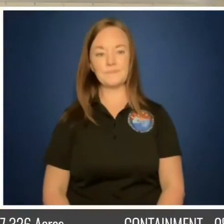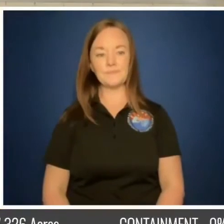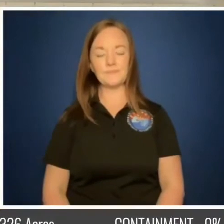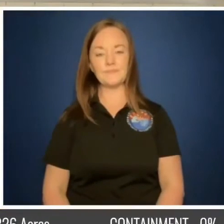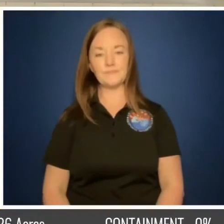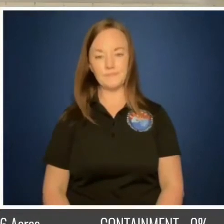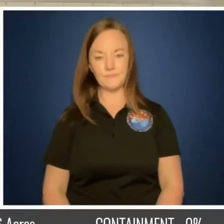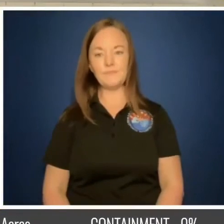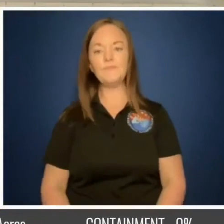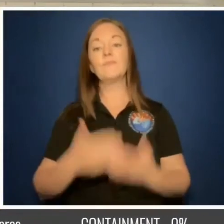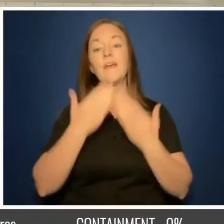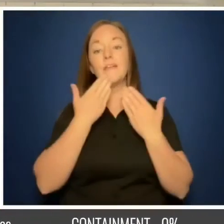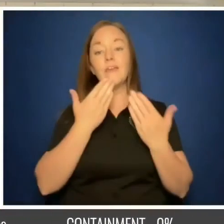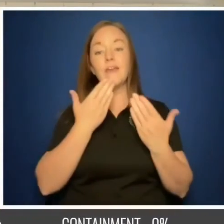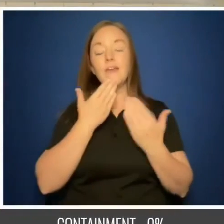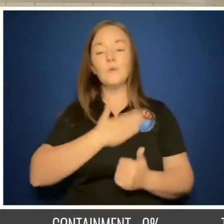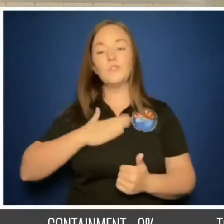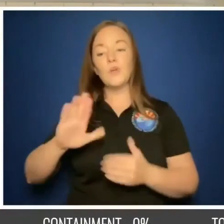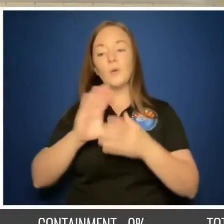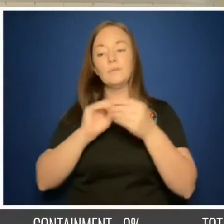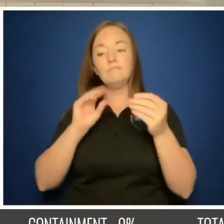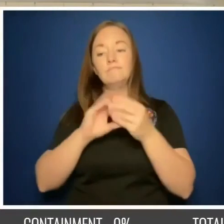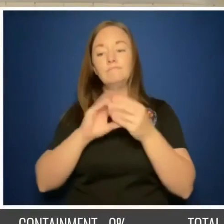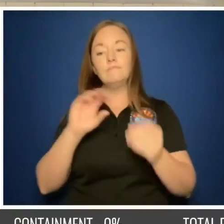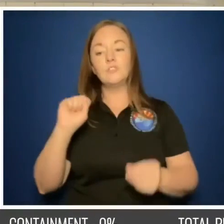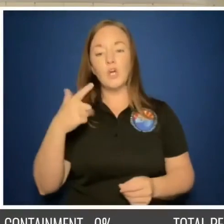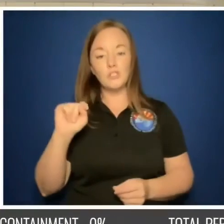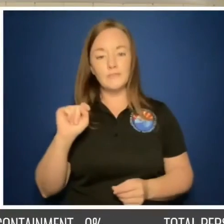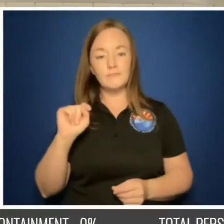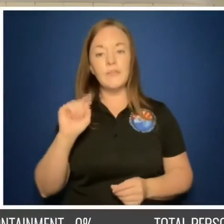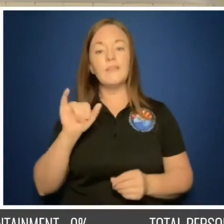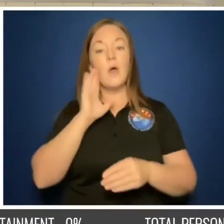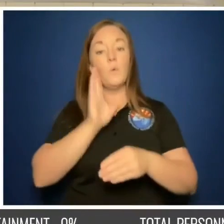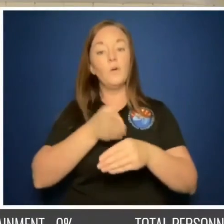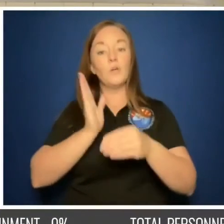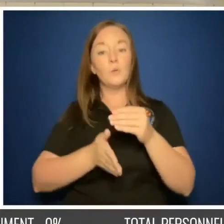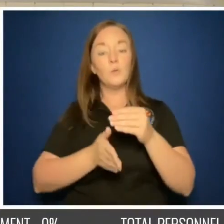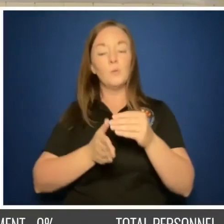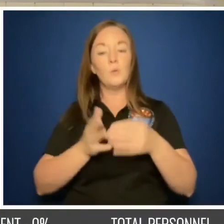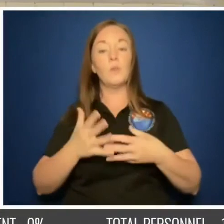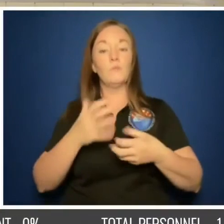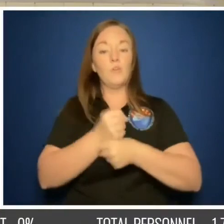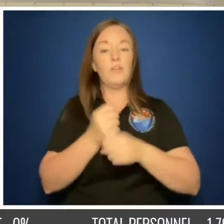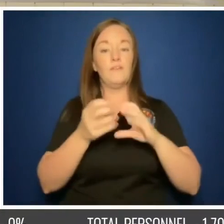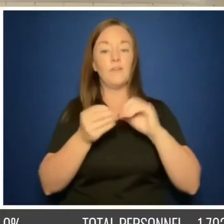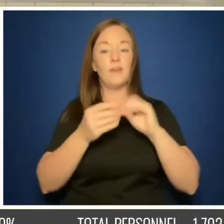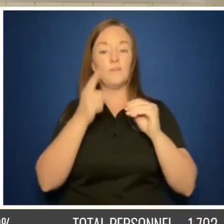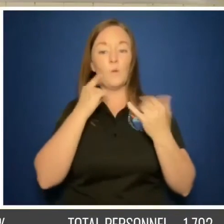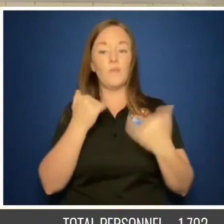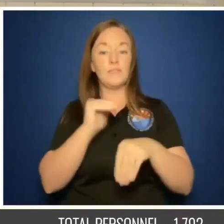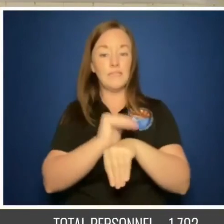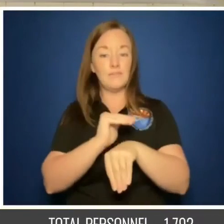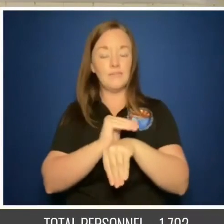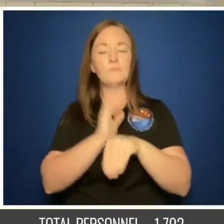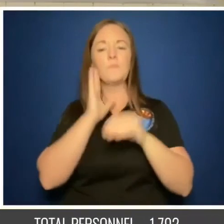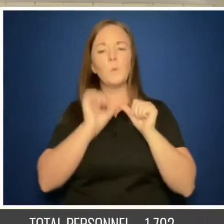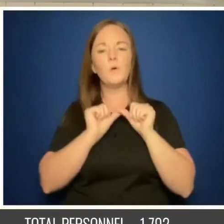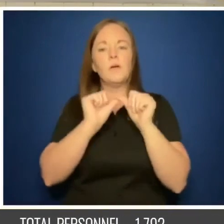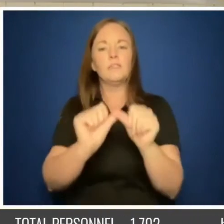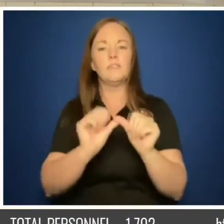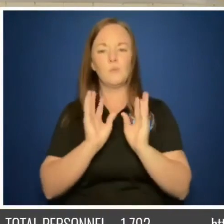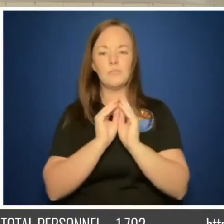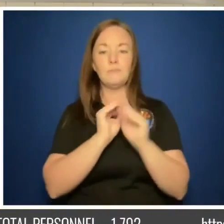Thank you. I appreciate that, Sergeant. That's going to conclude the briefing for this evening. We will be continuing these meetings every